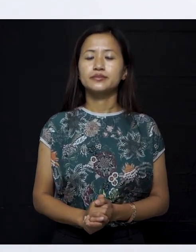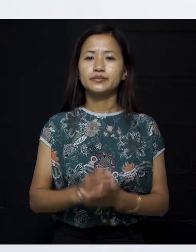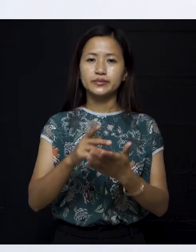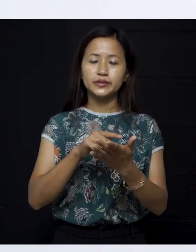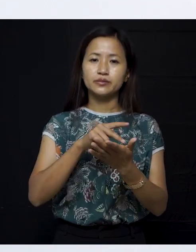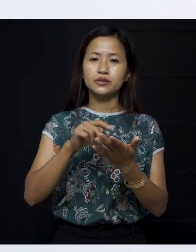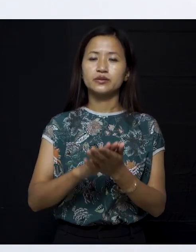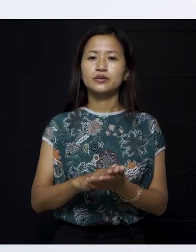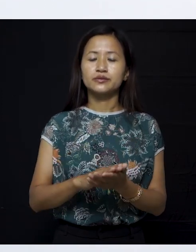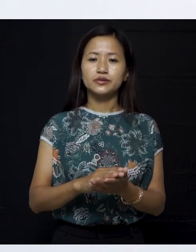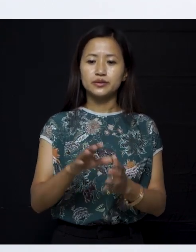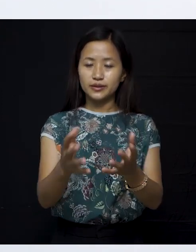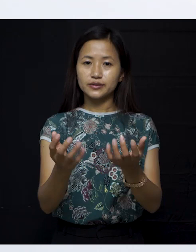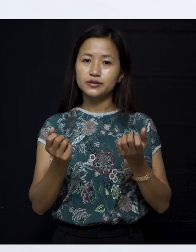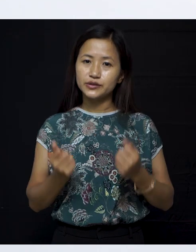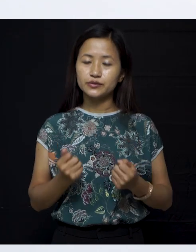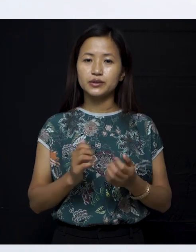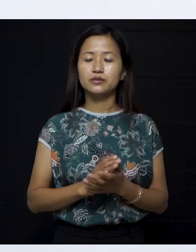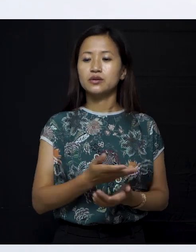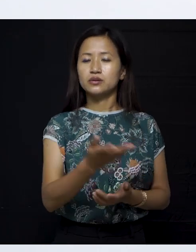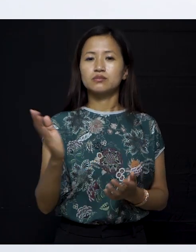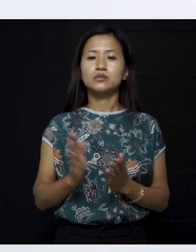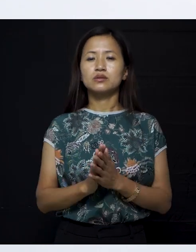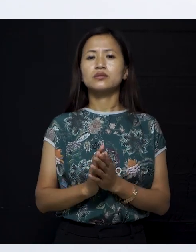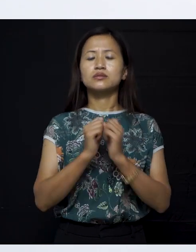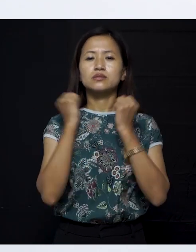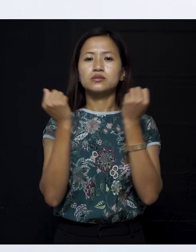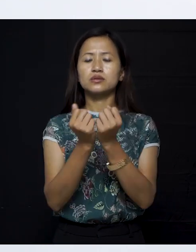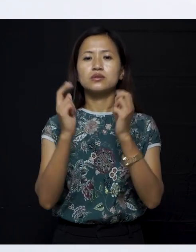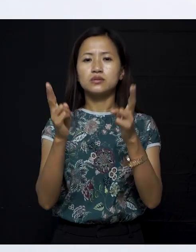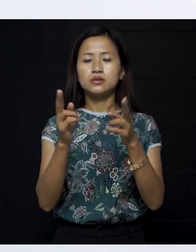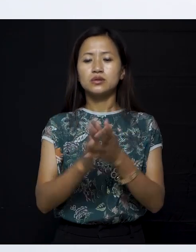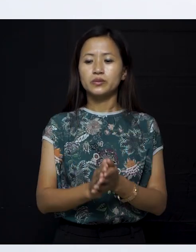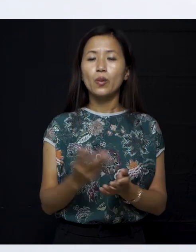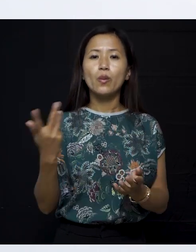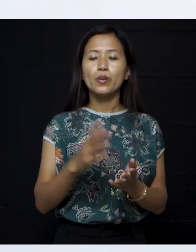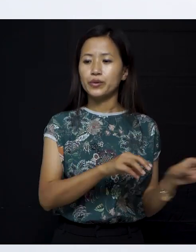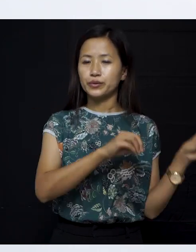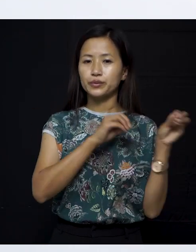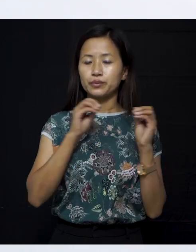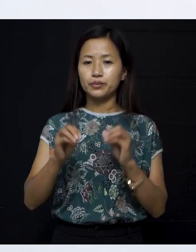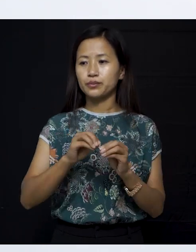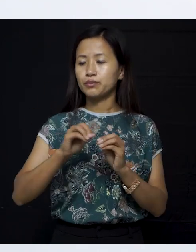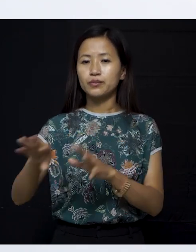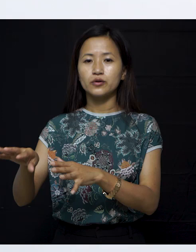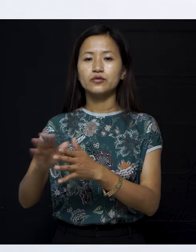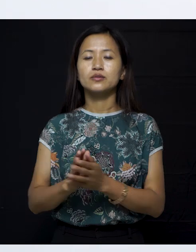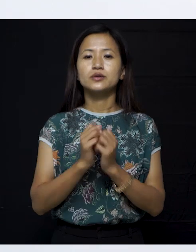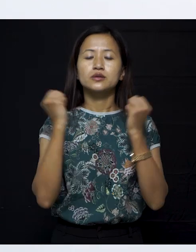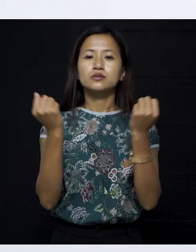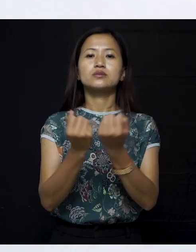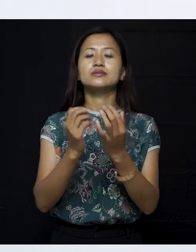apart from these achievements, there were some other social norms which were removed, which were eradicated from the society, and